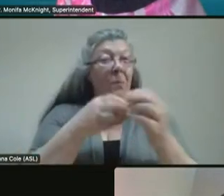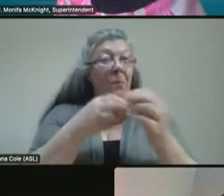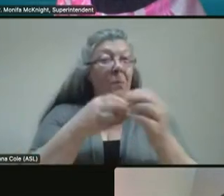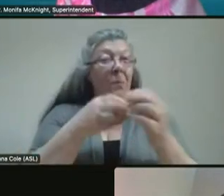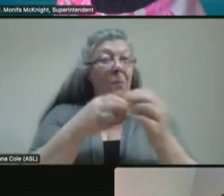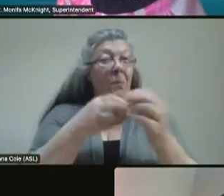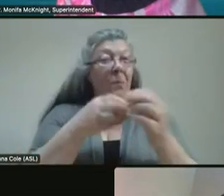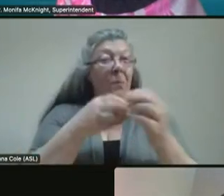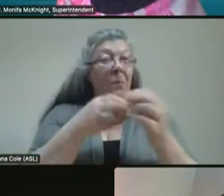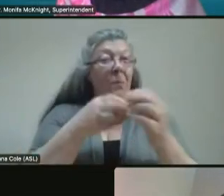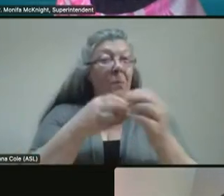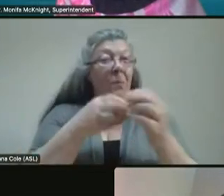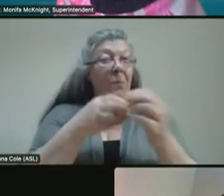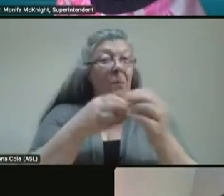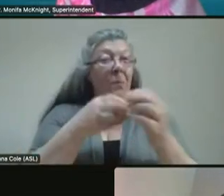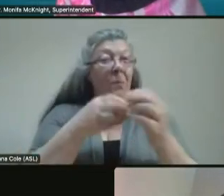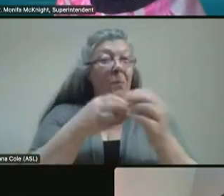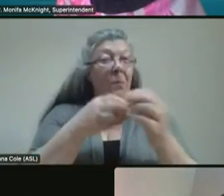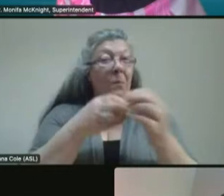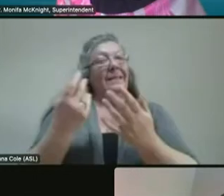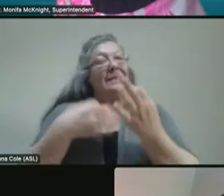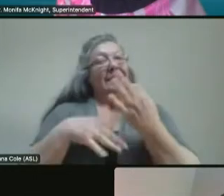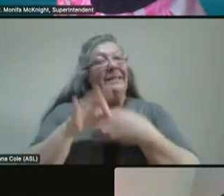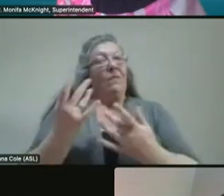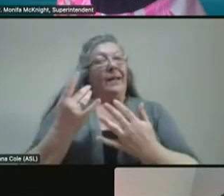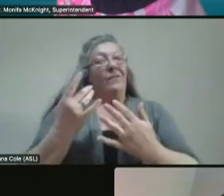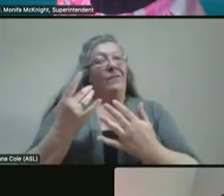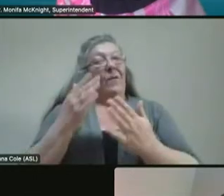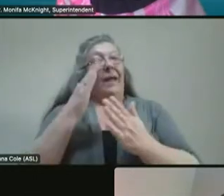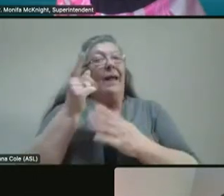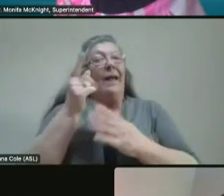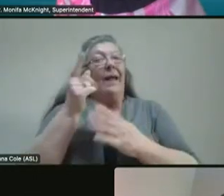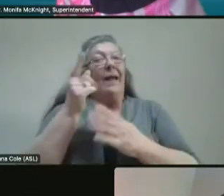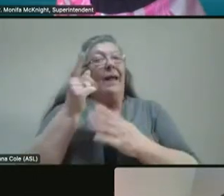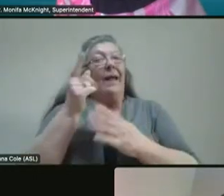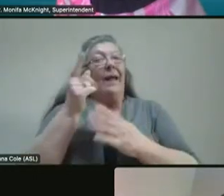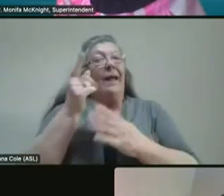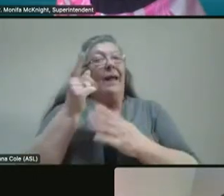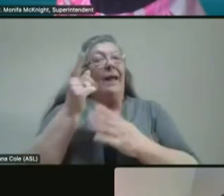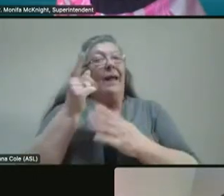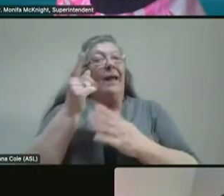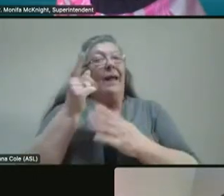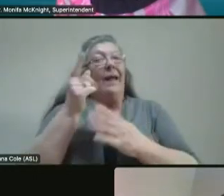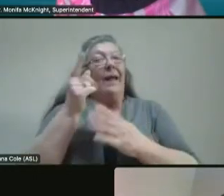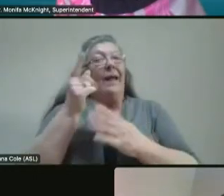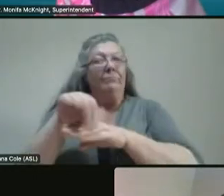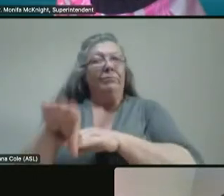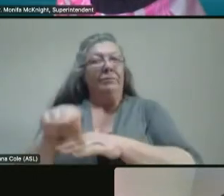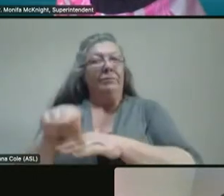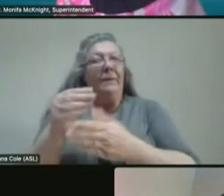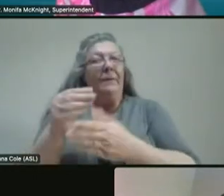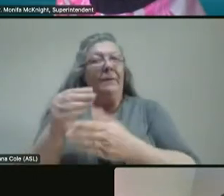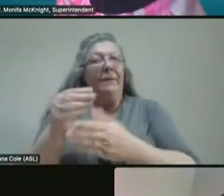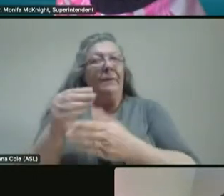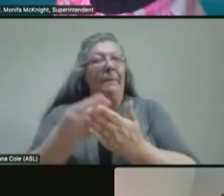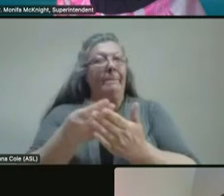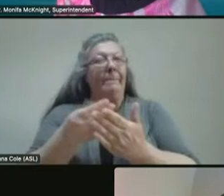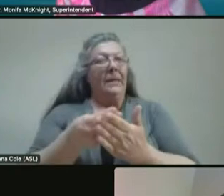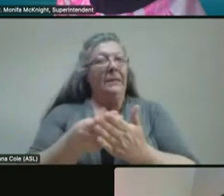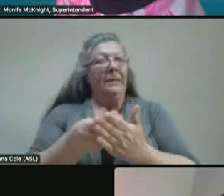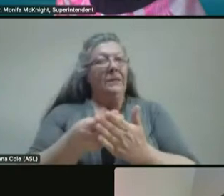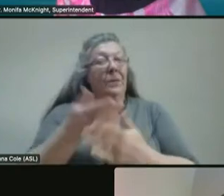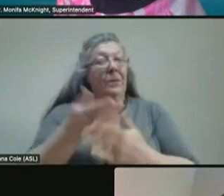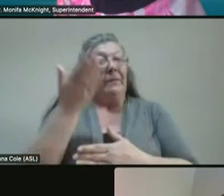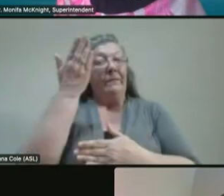scrambling to find something to do with those dollars, we're actually including those on the front end of this budget process. And so those